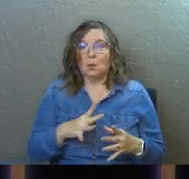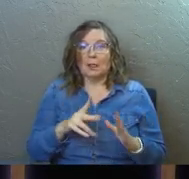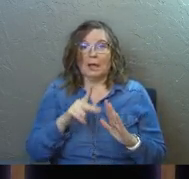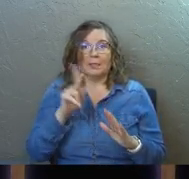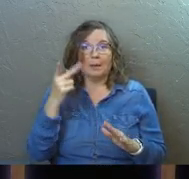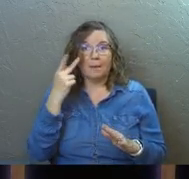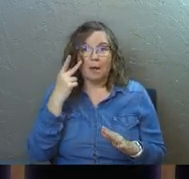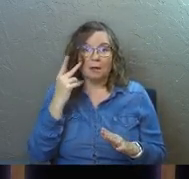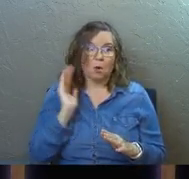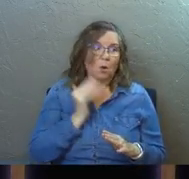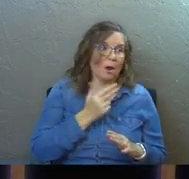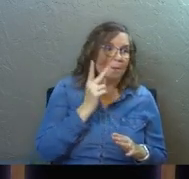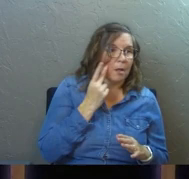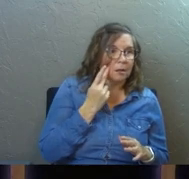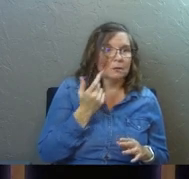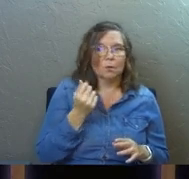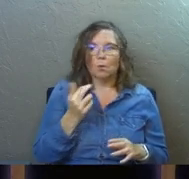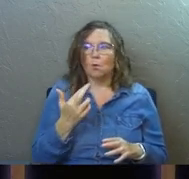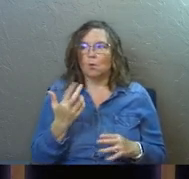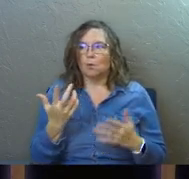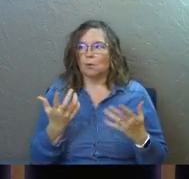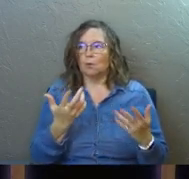their politics or our politics, or